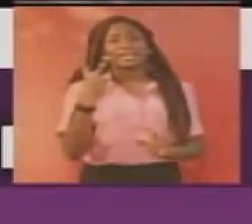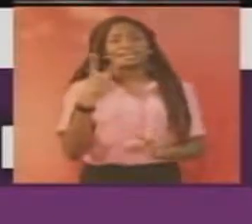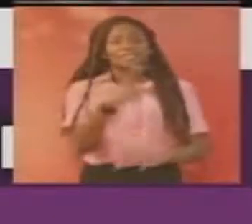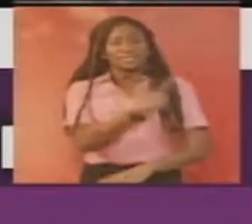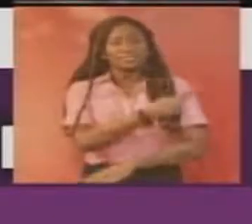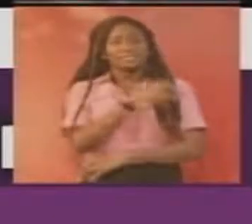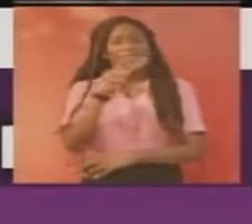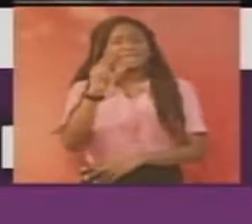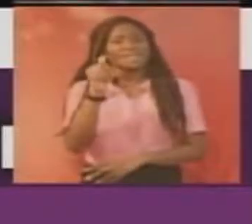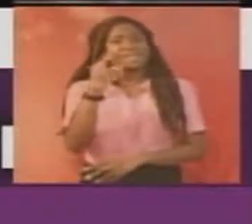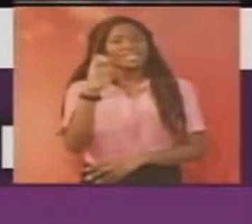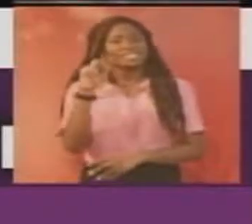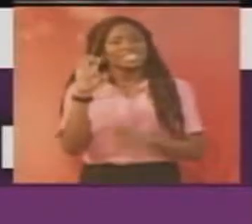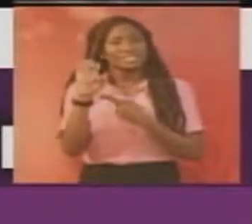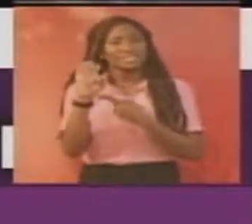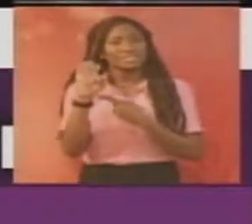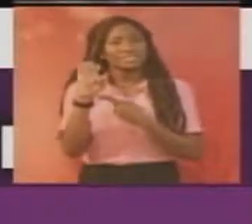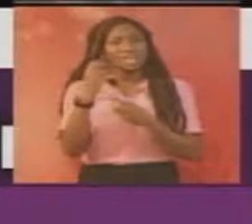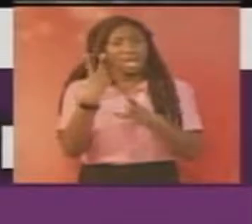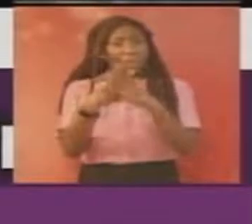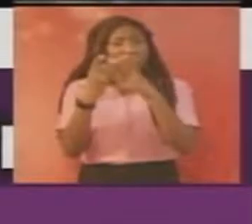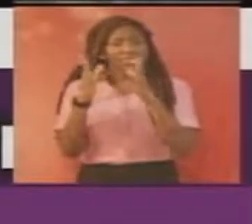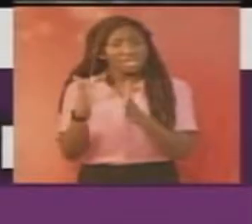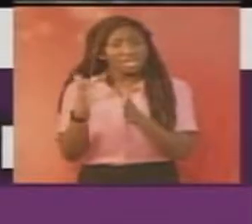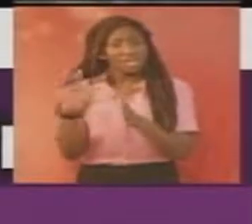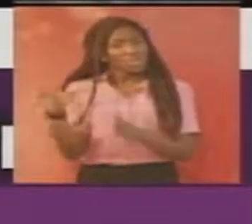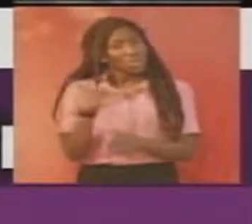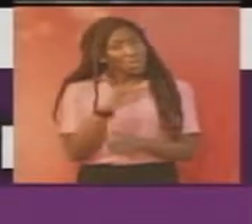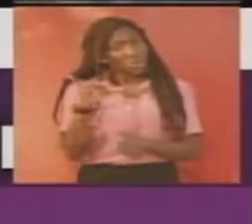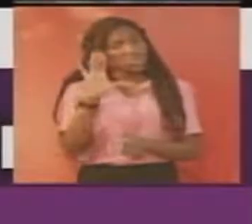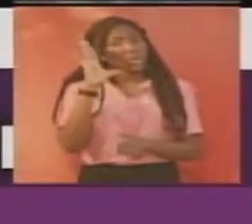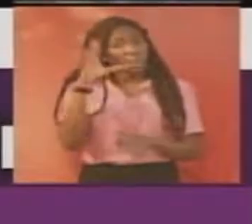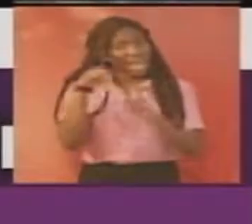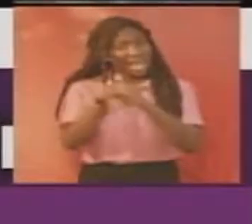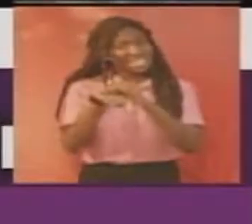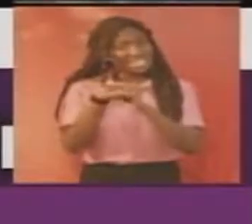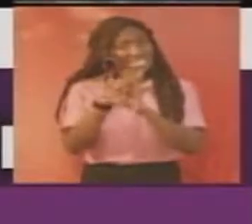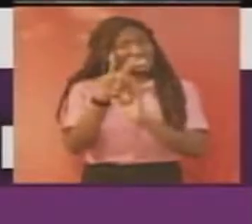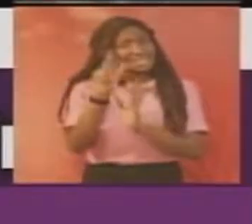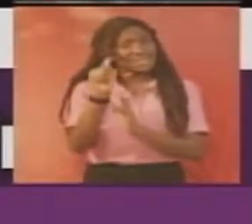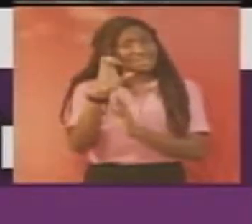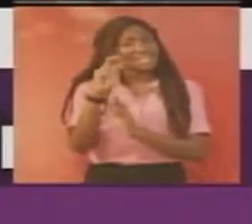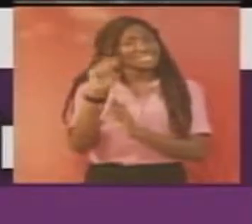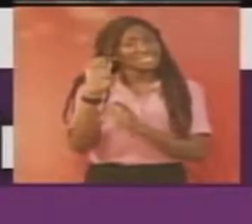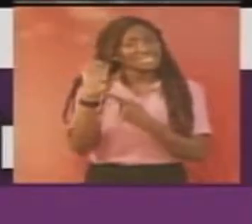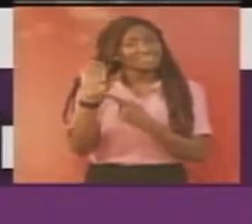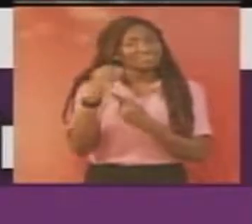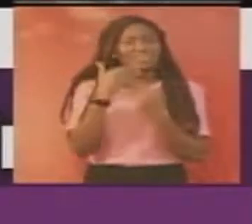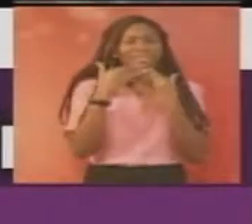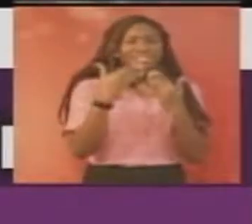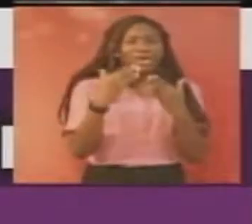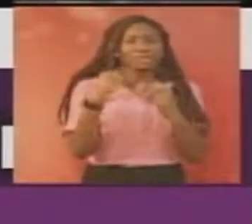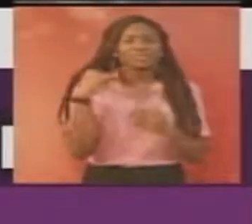vaccines, would prisoners also be having access to those vaccines too? Thank you.